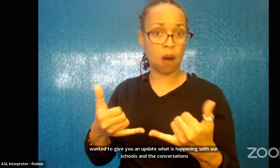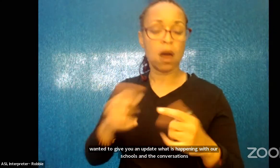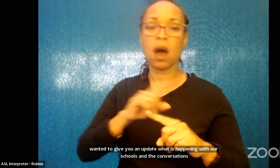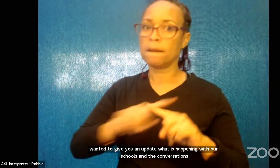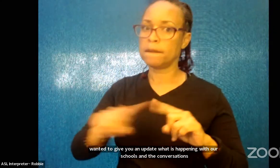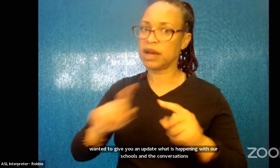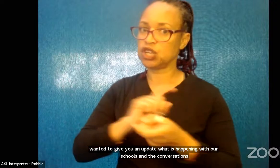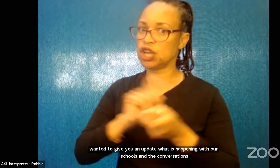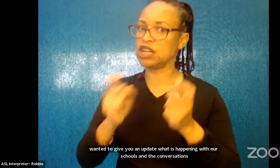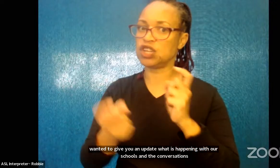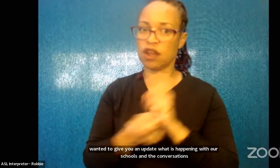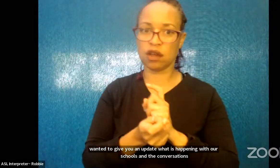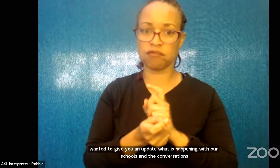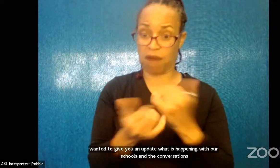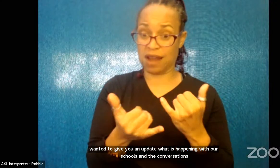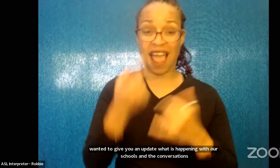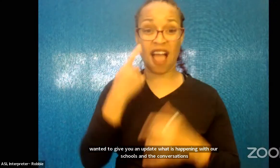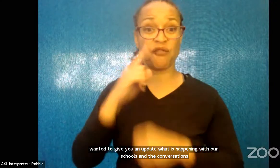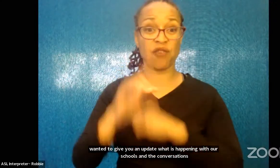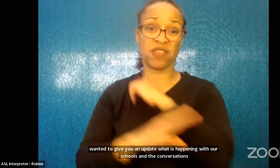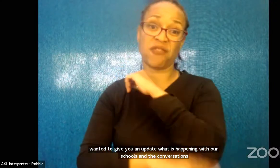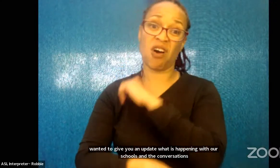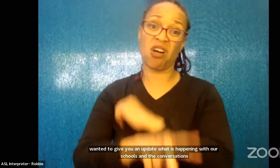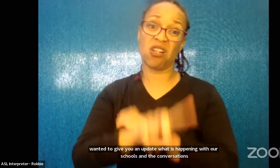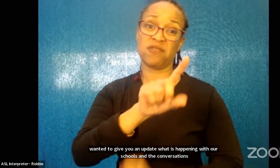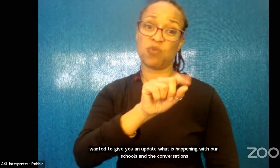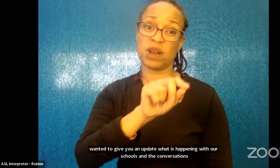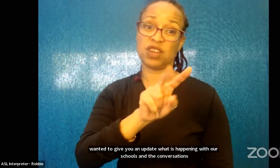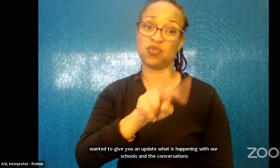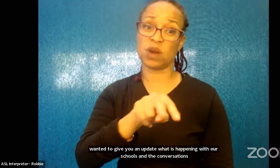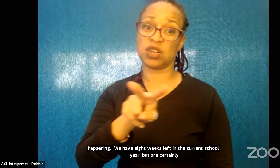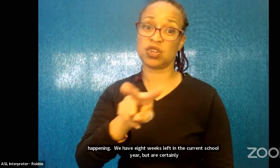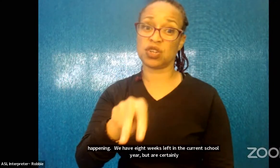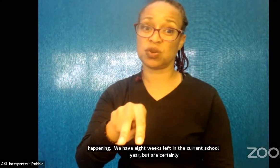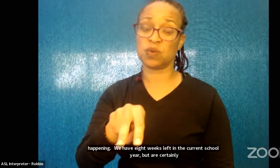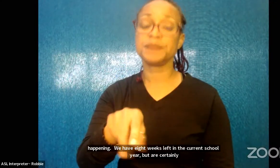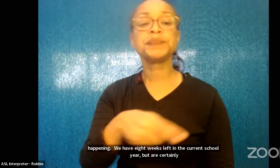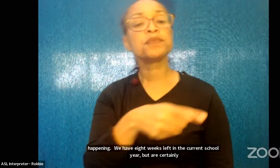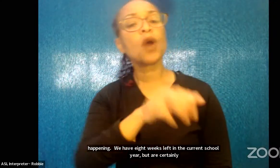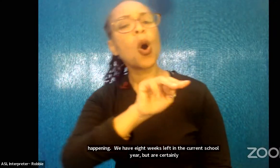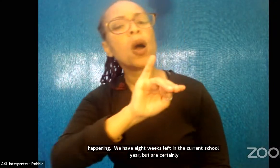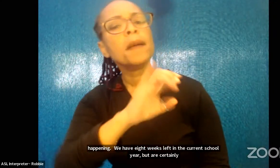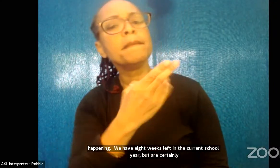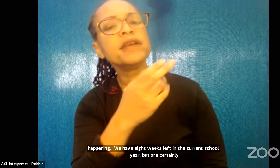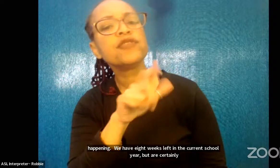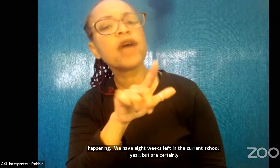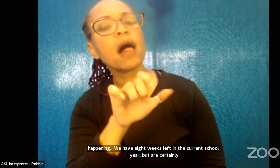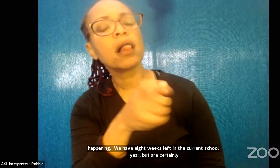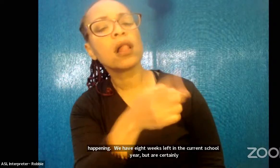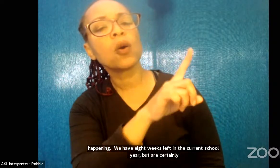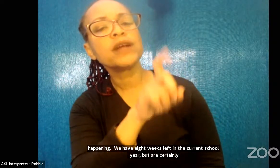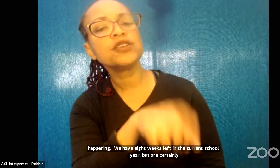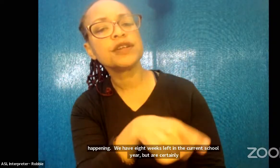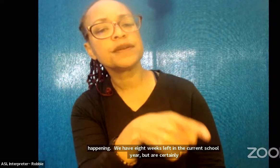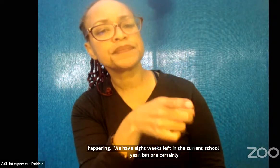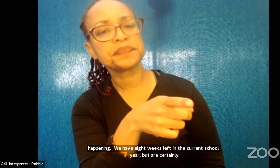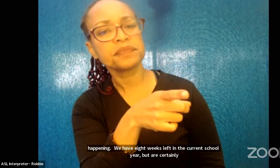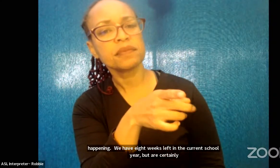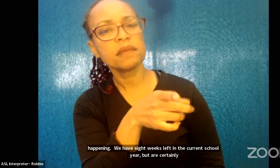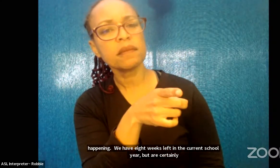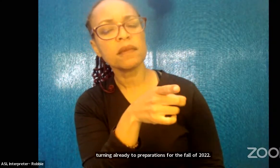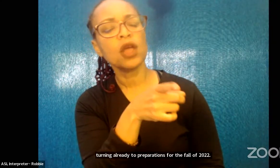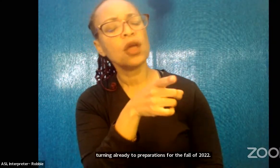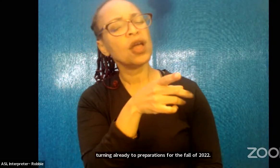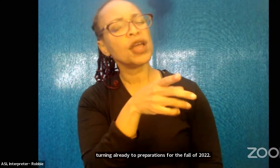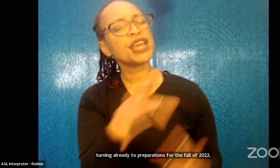to preparations for the fall of 2022. Yeah, Michelle, one question since you have the floor. Sure. Anything you can add in